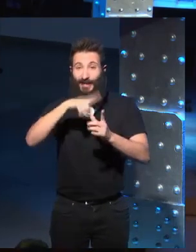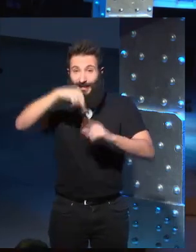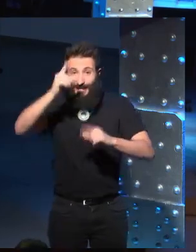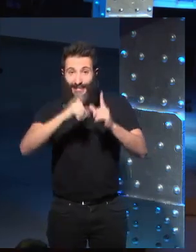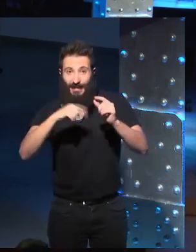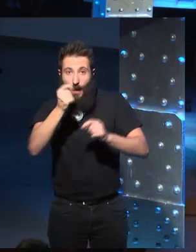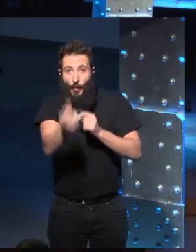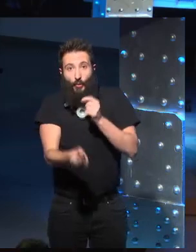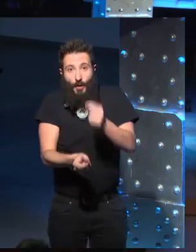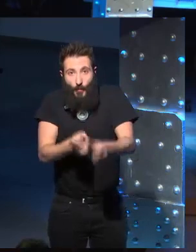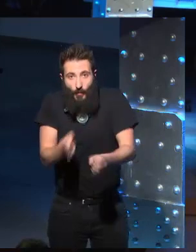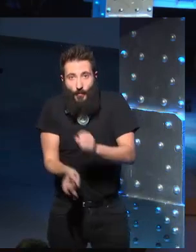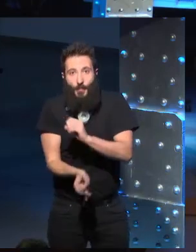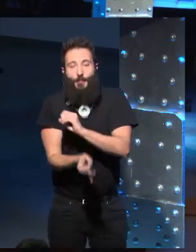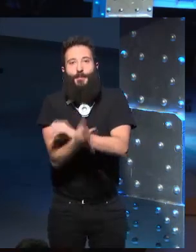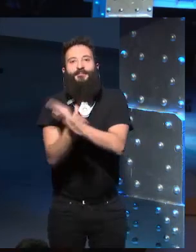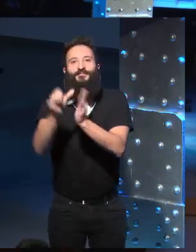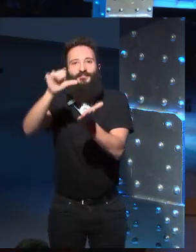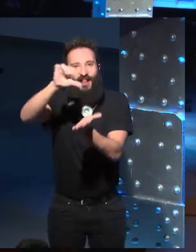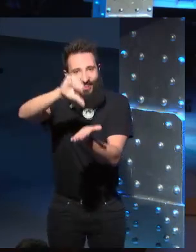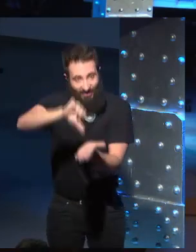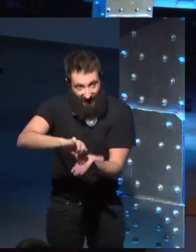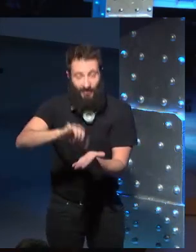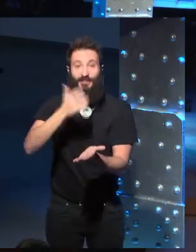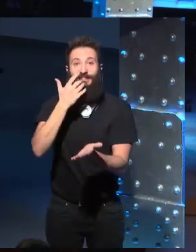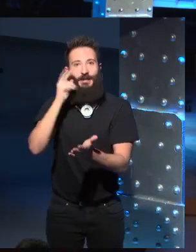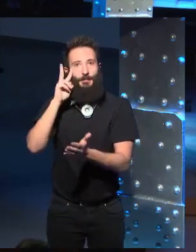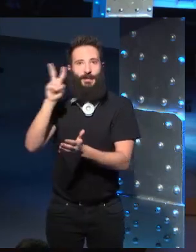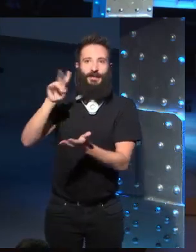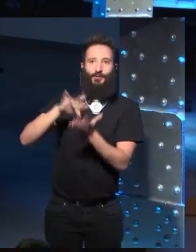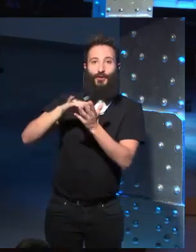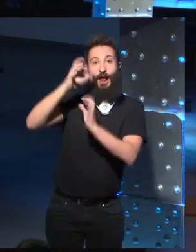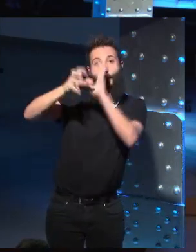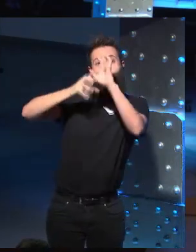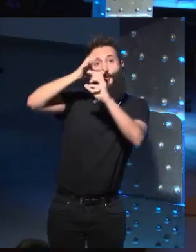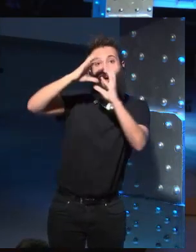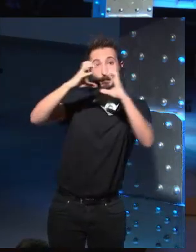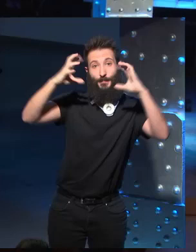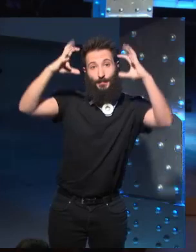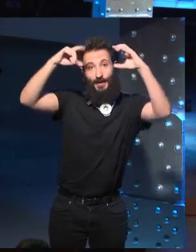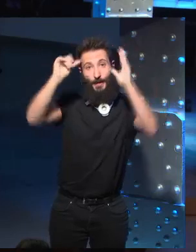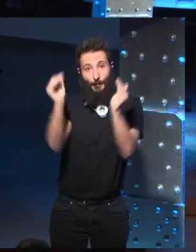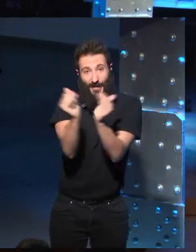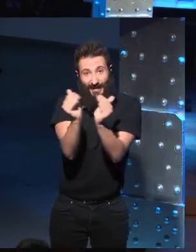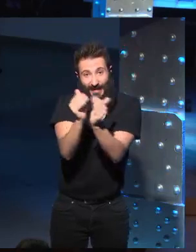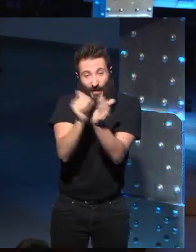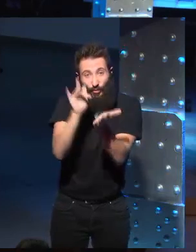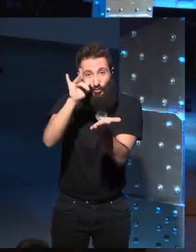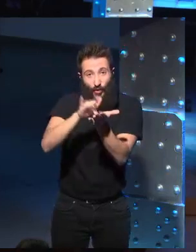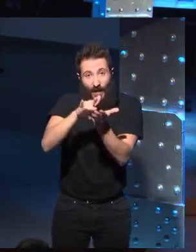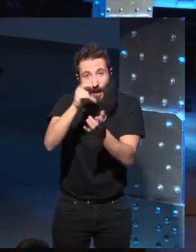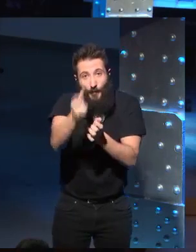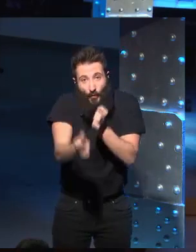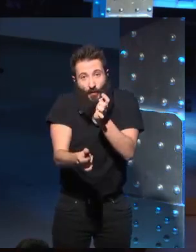middle. And if you look carefully, there is a small cloud here that will become a little ball that turns around the star.